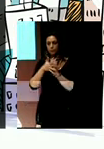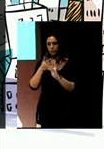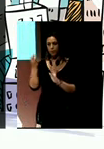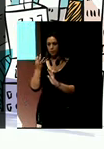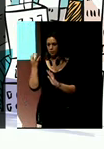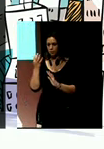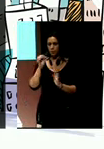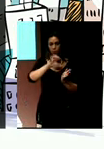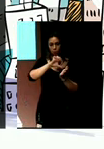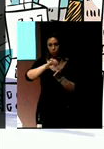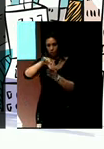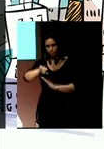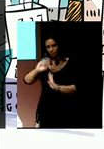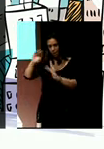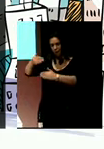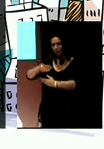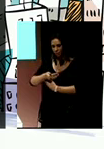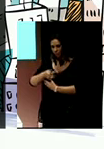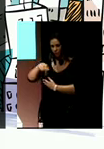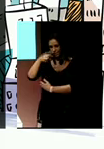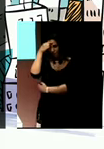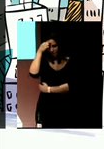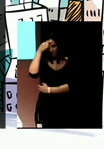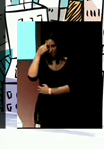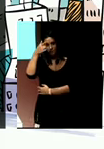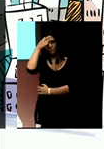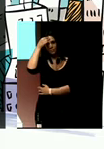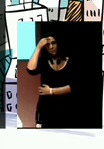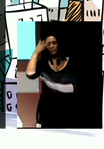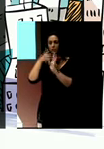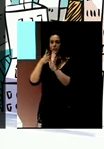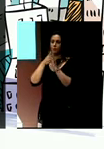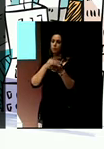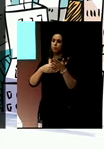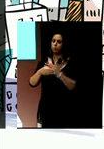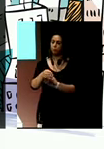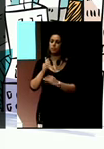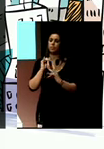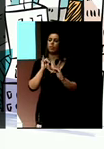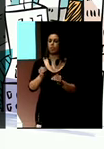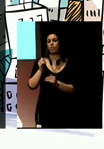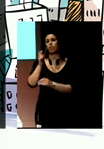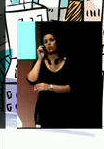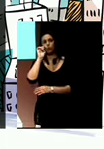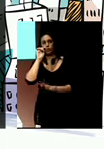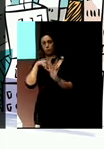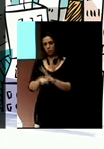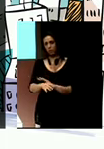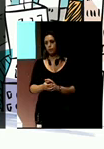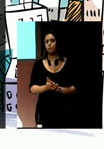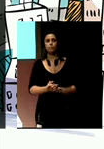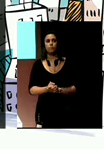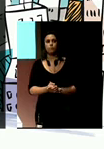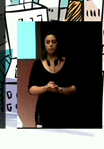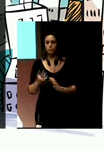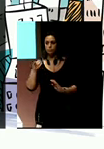talk about the city where we are these days. We are going to talk about Avila as an accessible